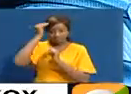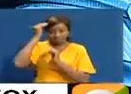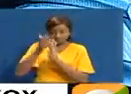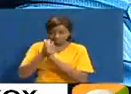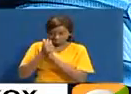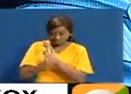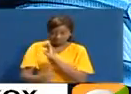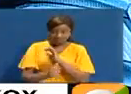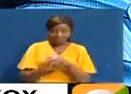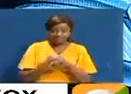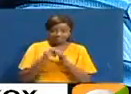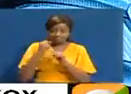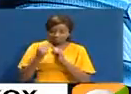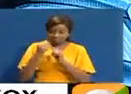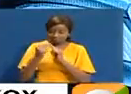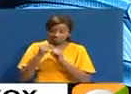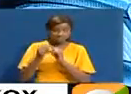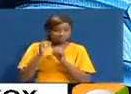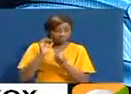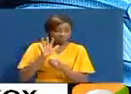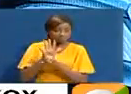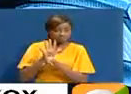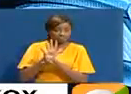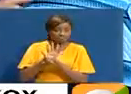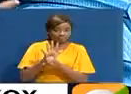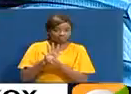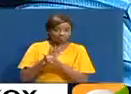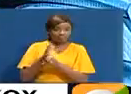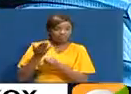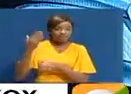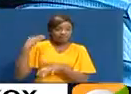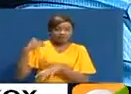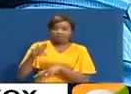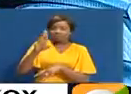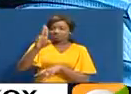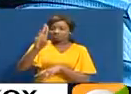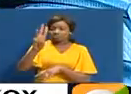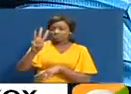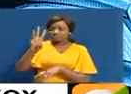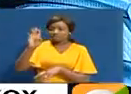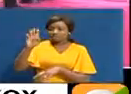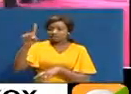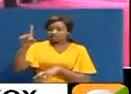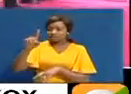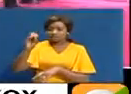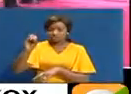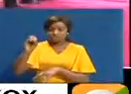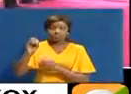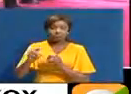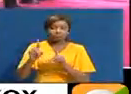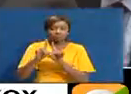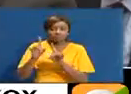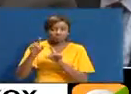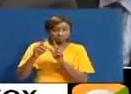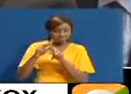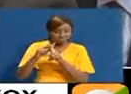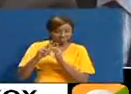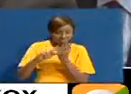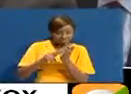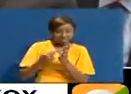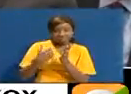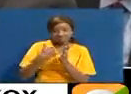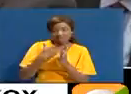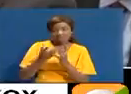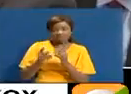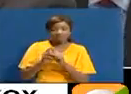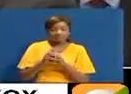expert, for many years, and has been from the times of Uwezo, exactly, and has been a go-to, resource, even